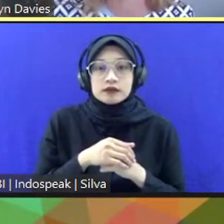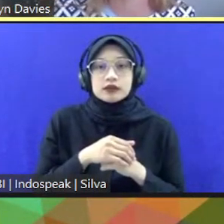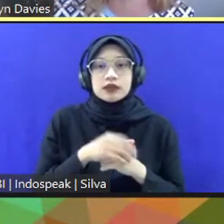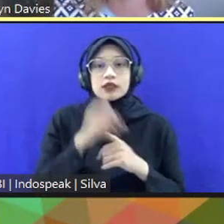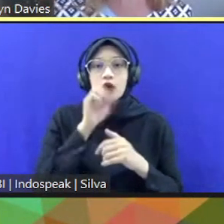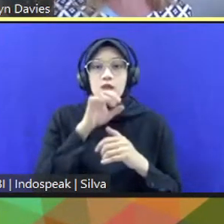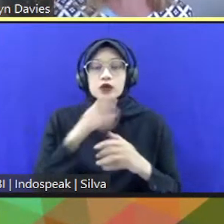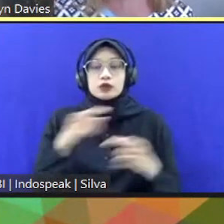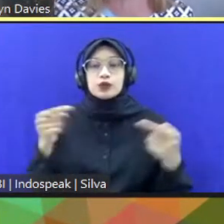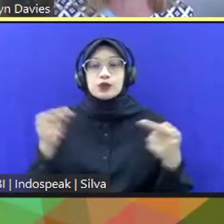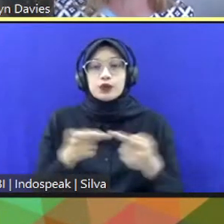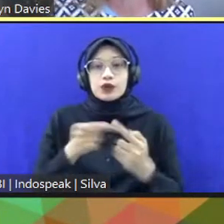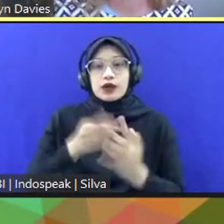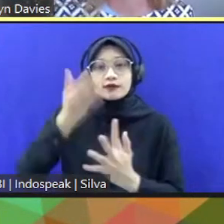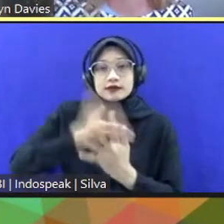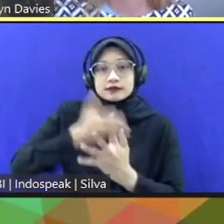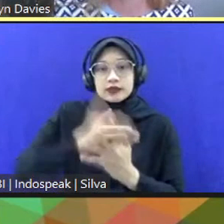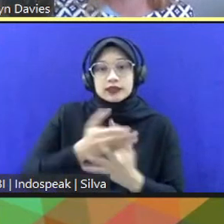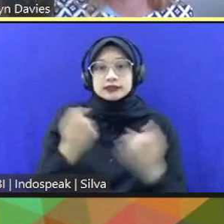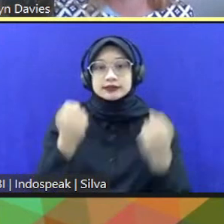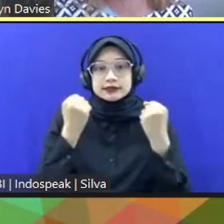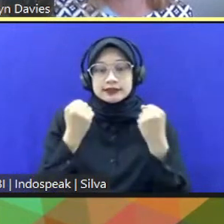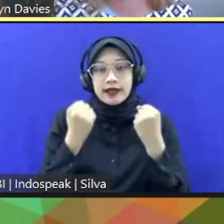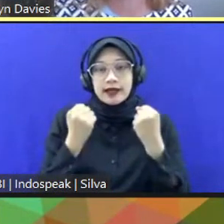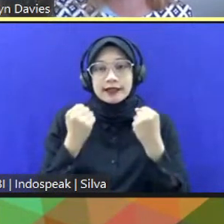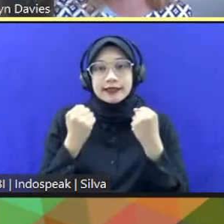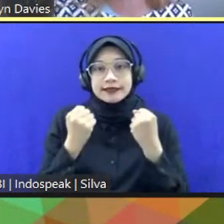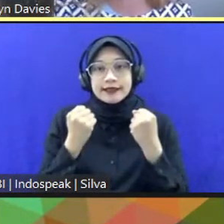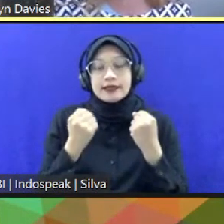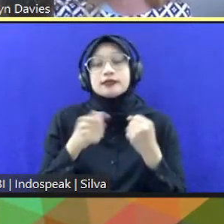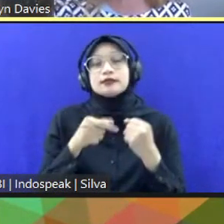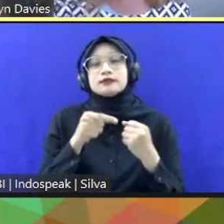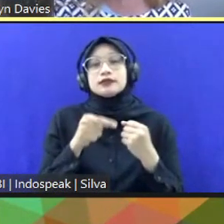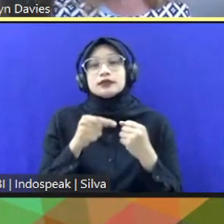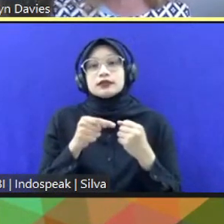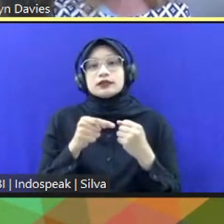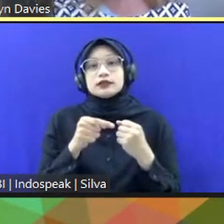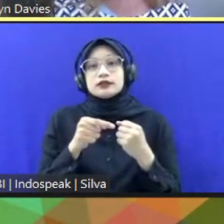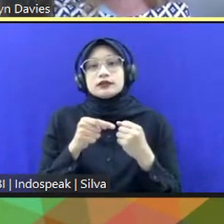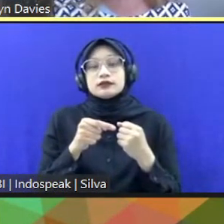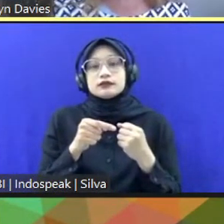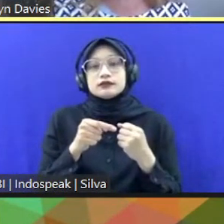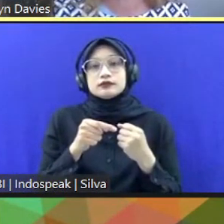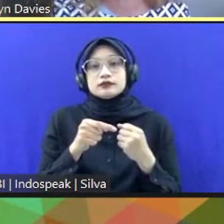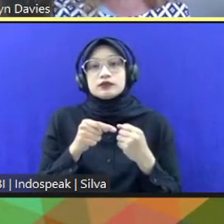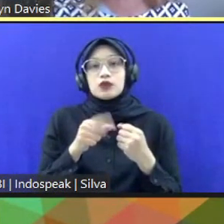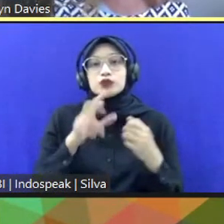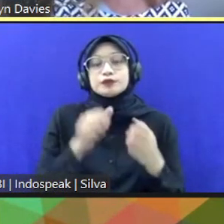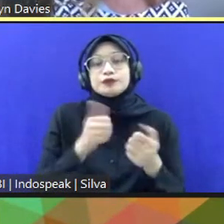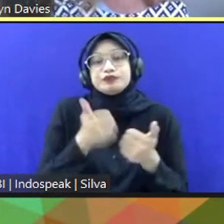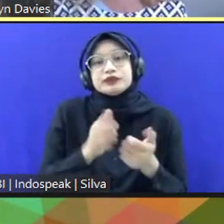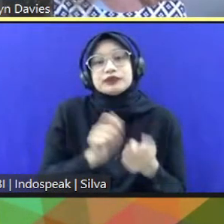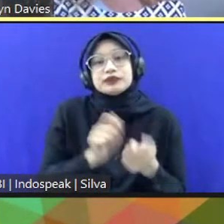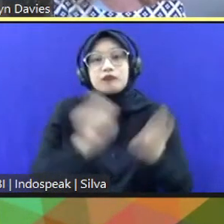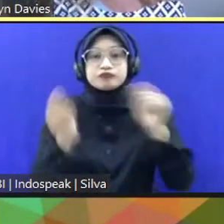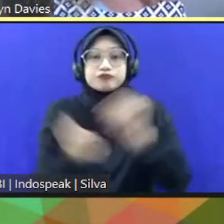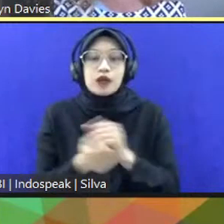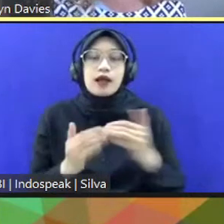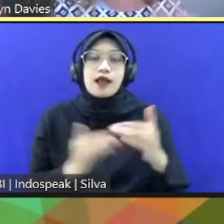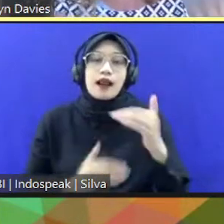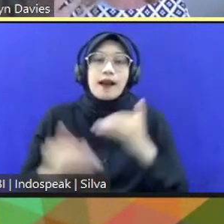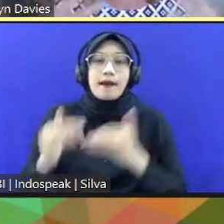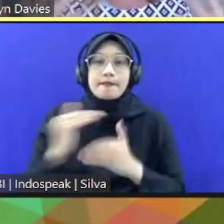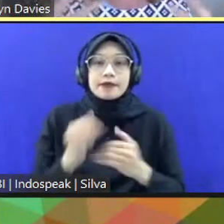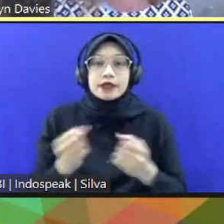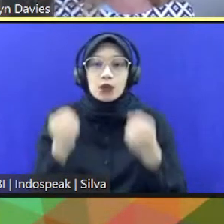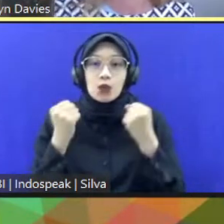access in the health system to strengthen initiatives in Indonesia? And can the pandemic accelerate such